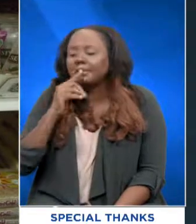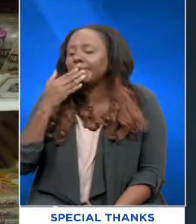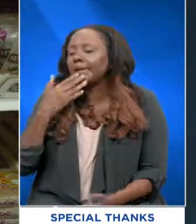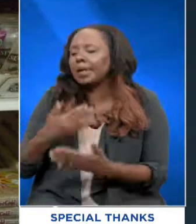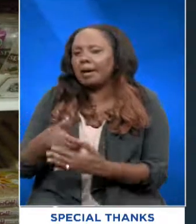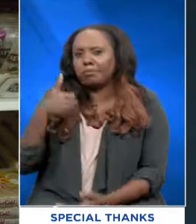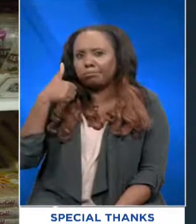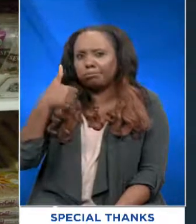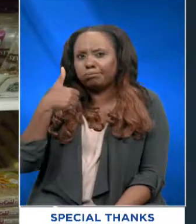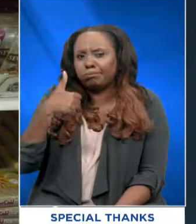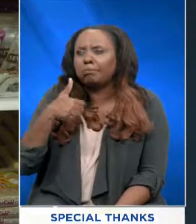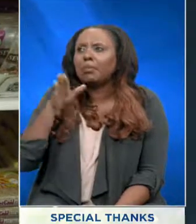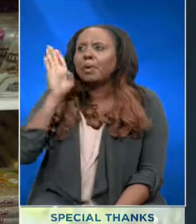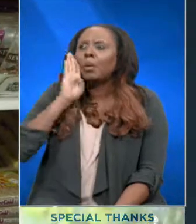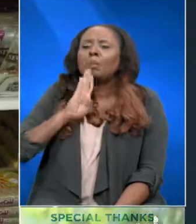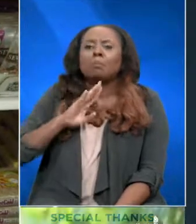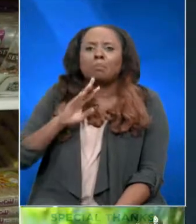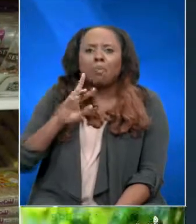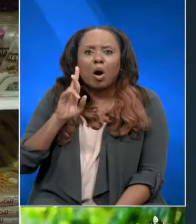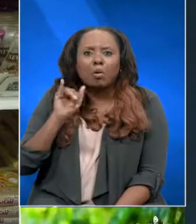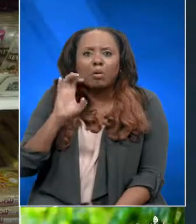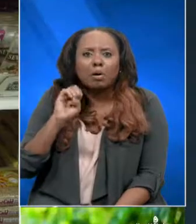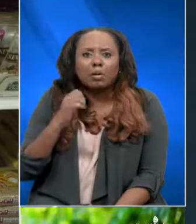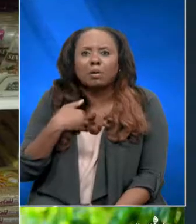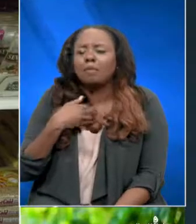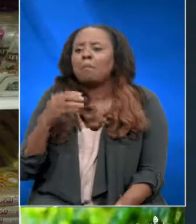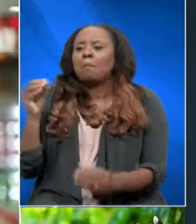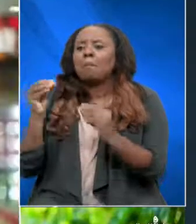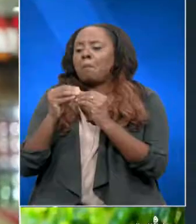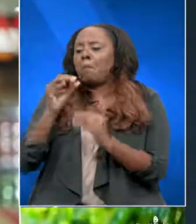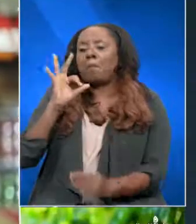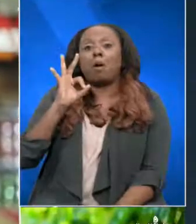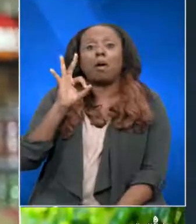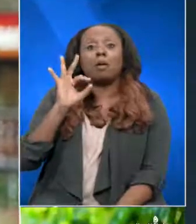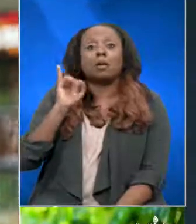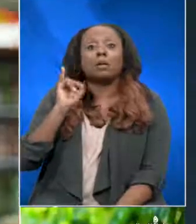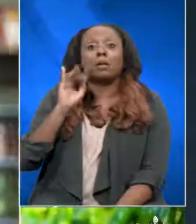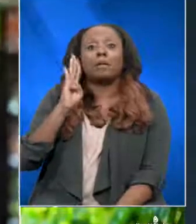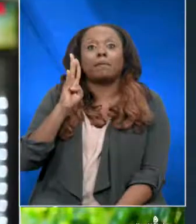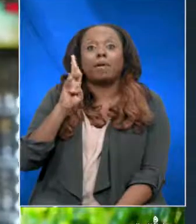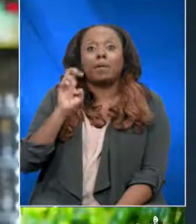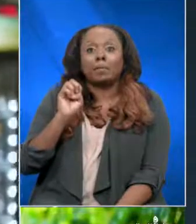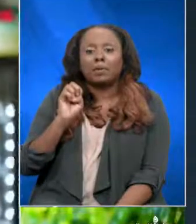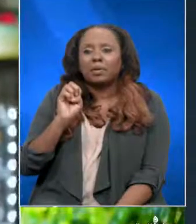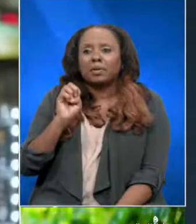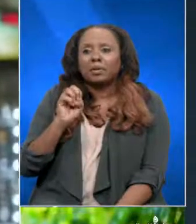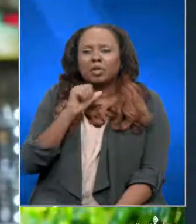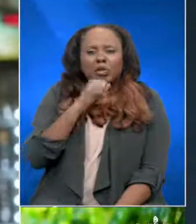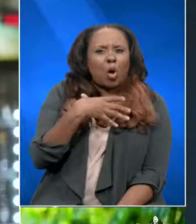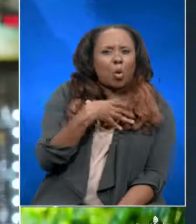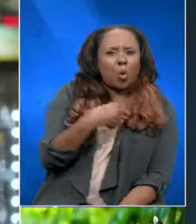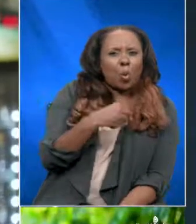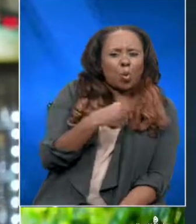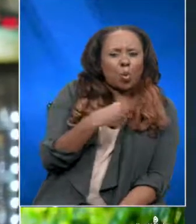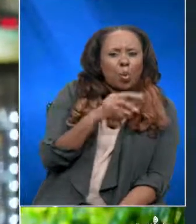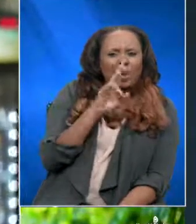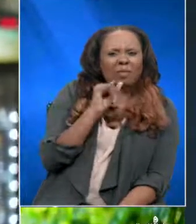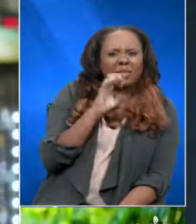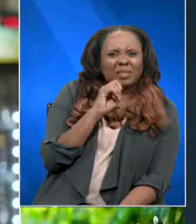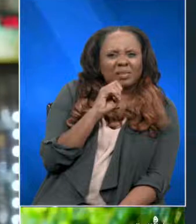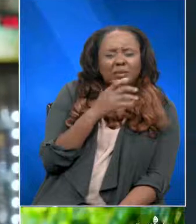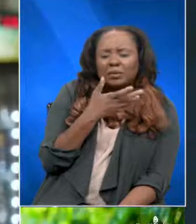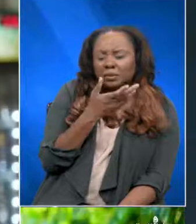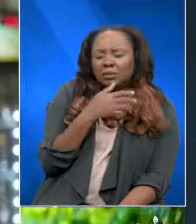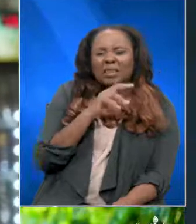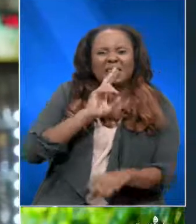option. The brown rice just has more fiber than the natural white rice, right? So the brown rice wouldn't raise your blood sugars as much as the